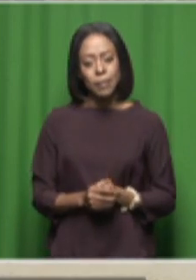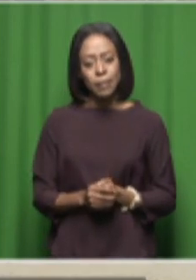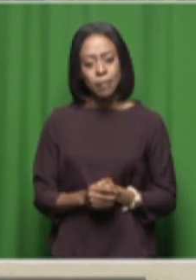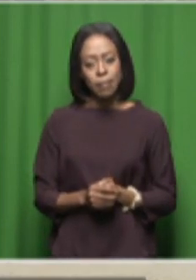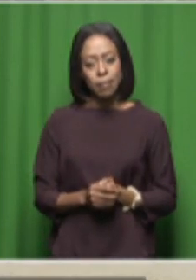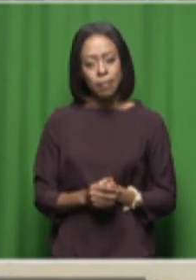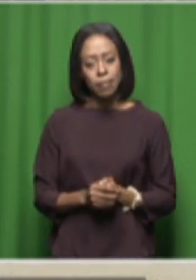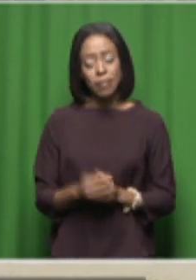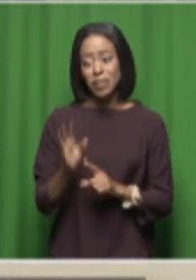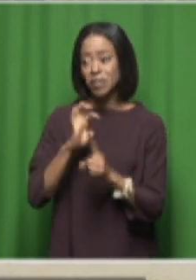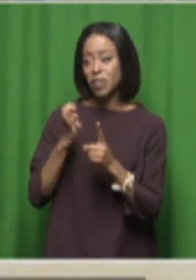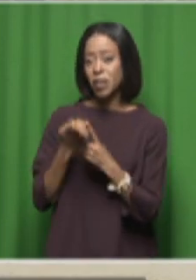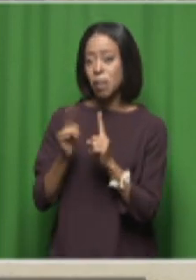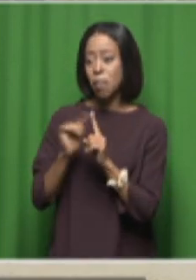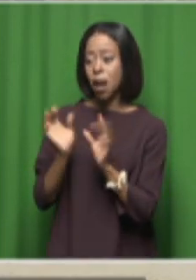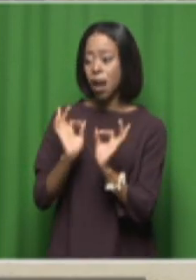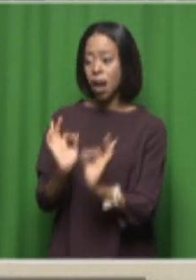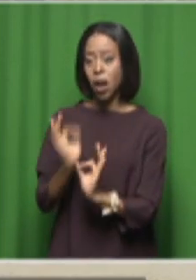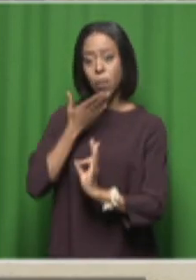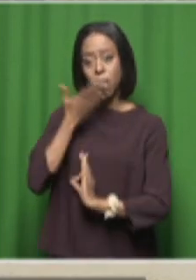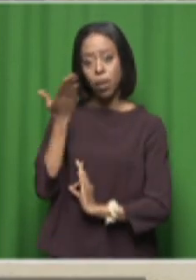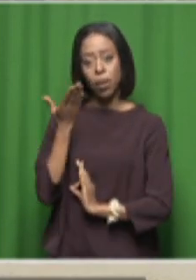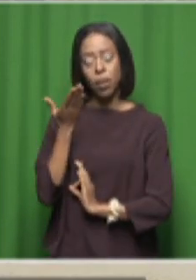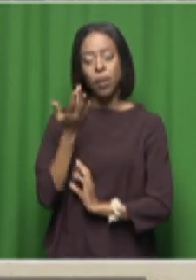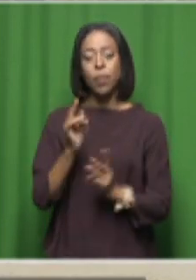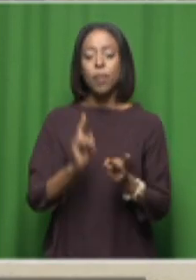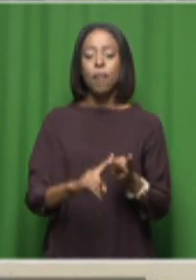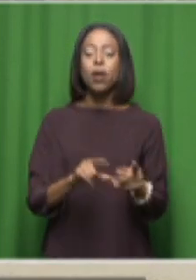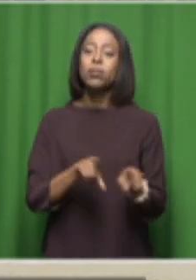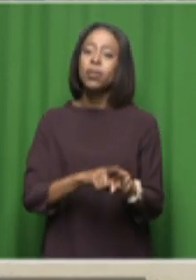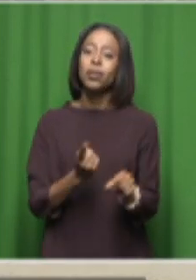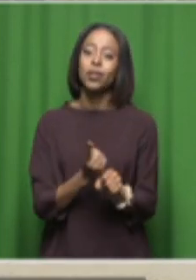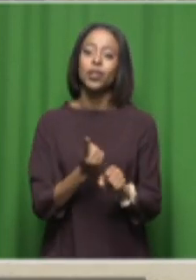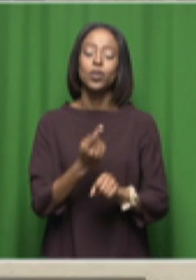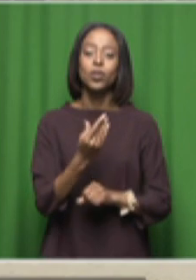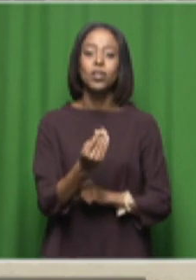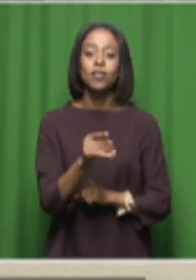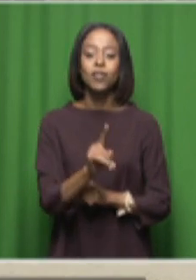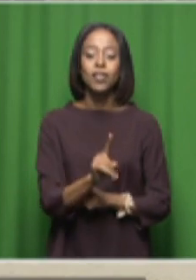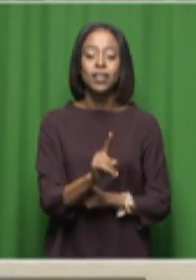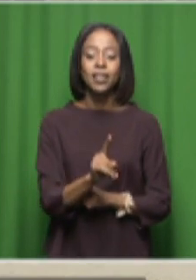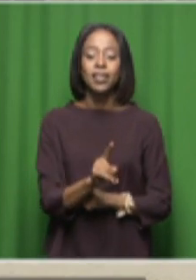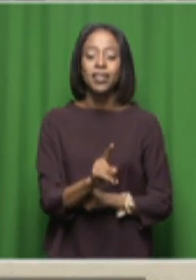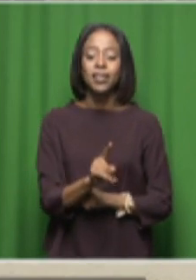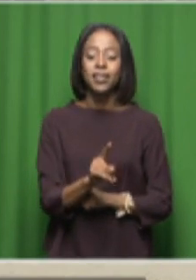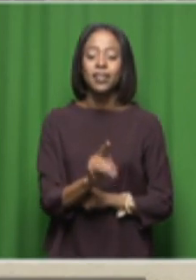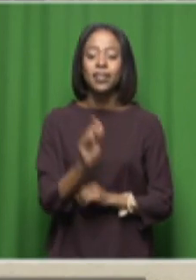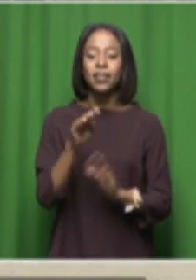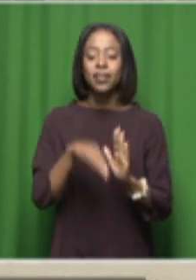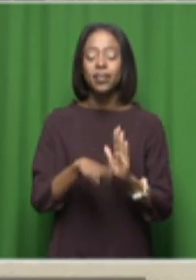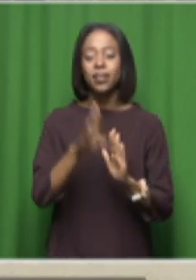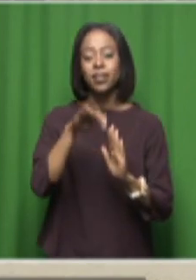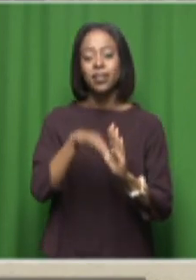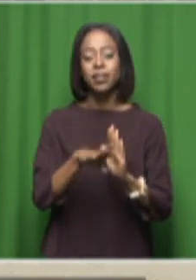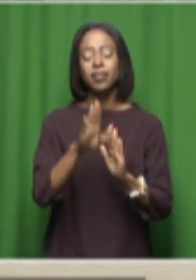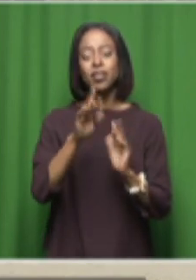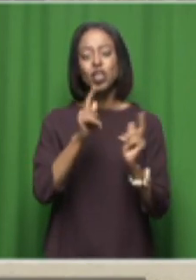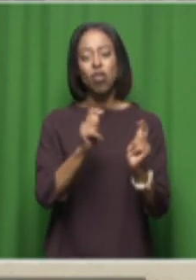environment, which is not conducive to teaching and learning. We also have, if you have to look at inconsistent learner